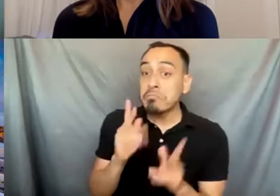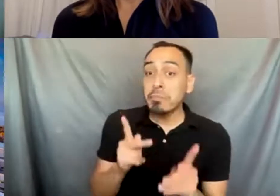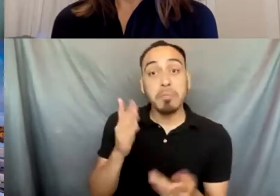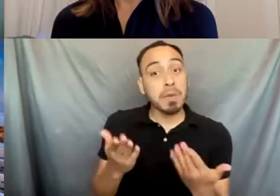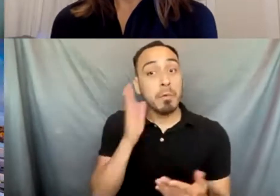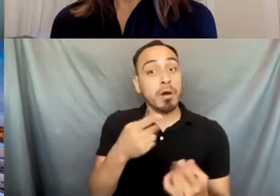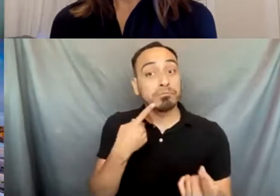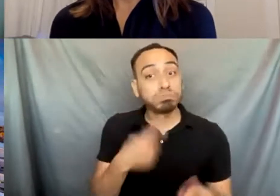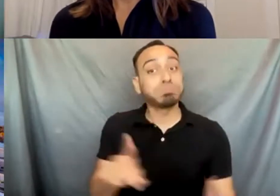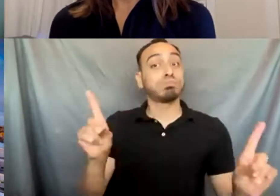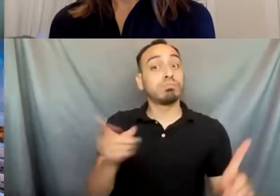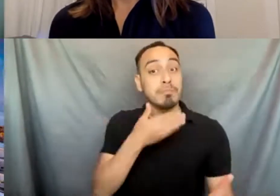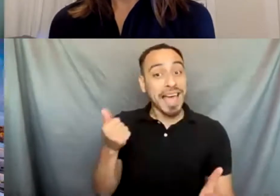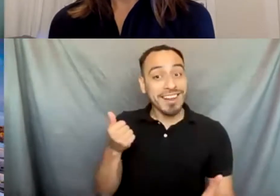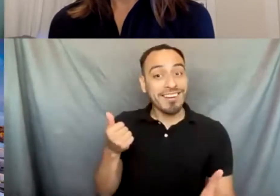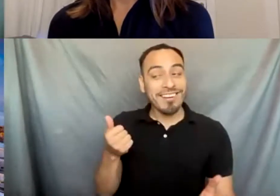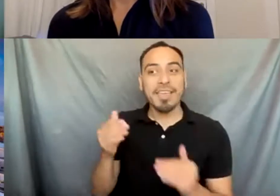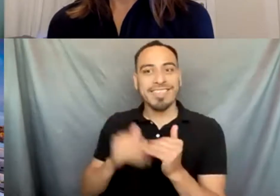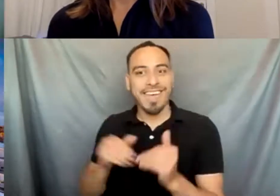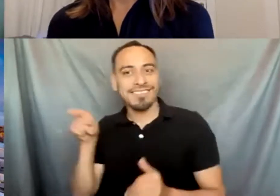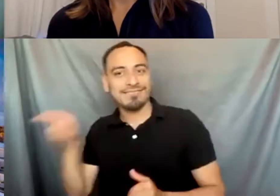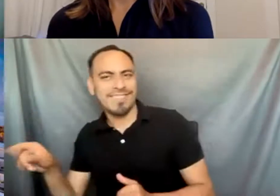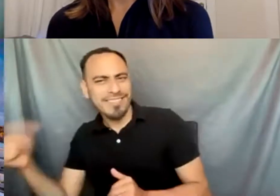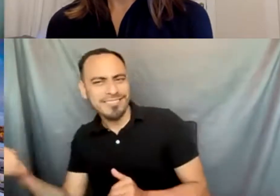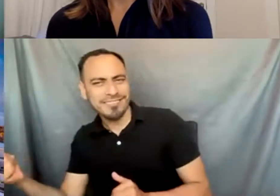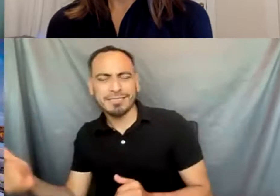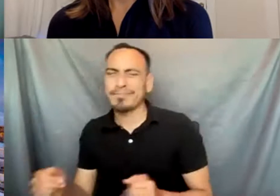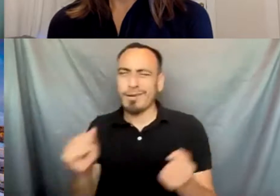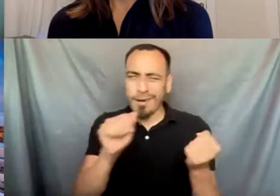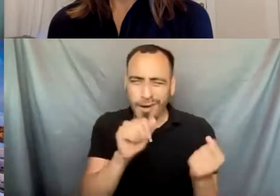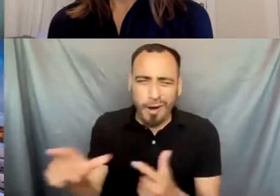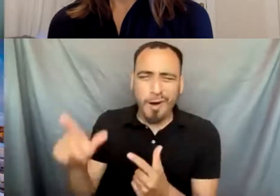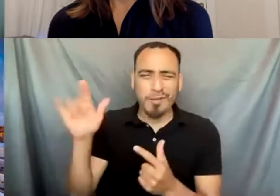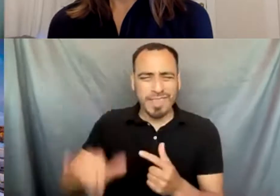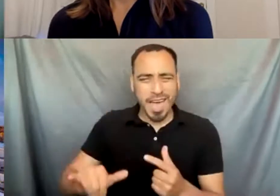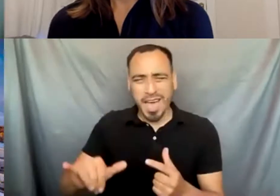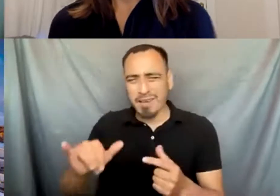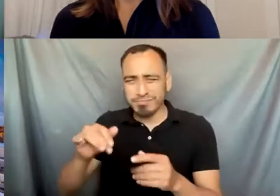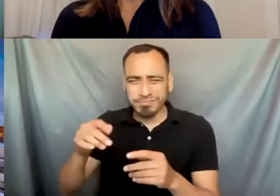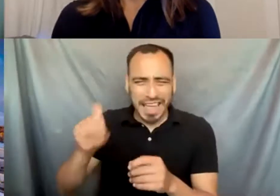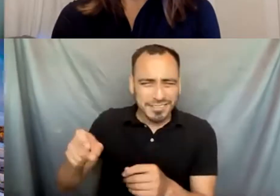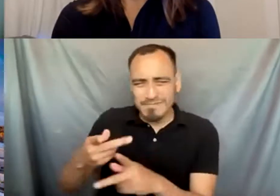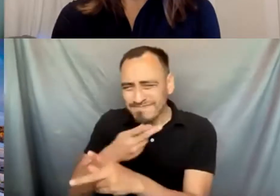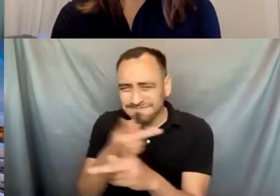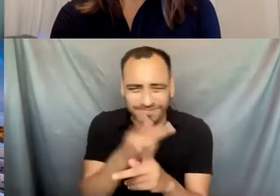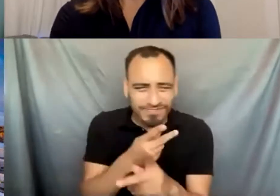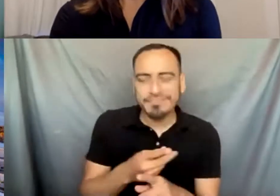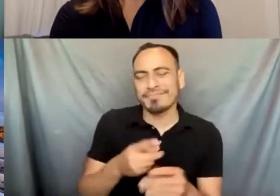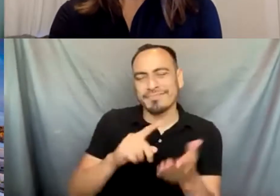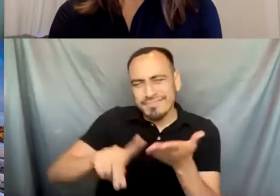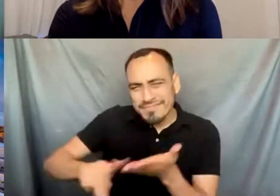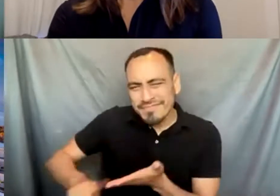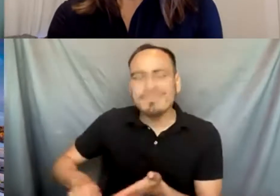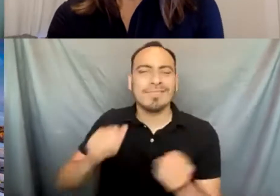than others too. That all has to be determined. But I think obviously